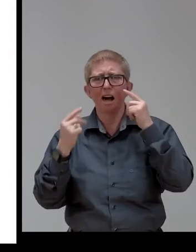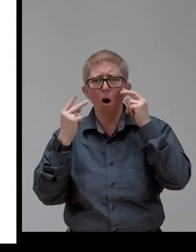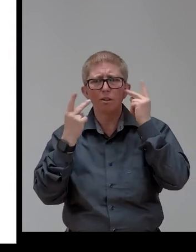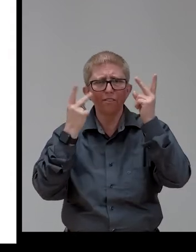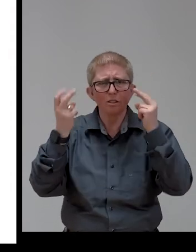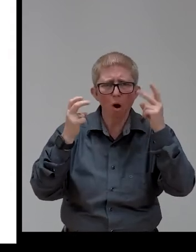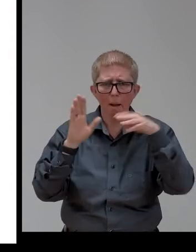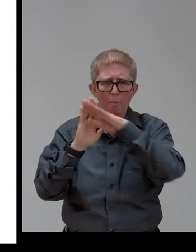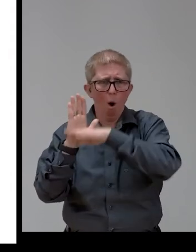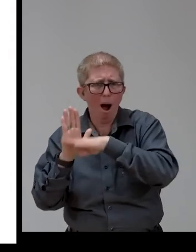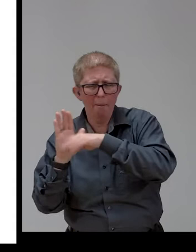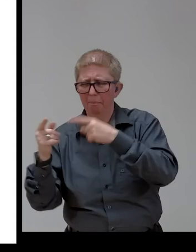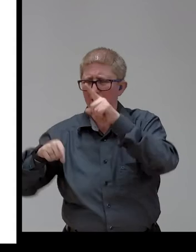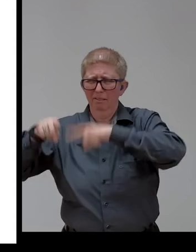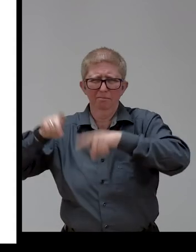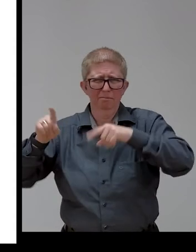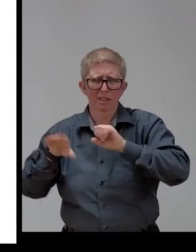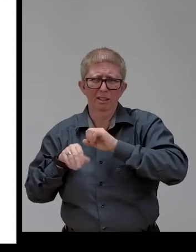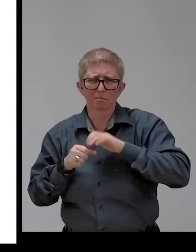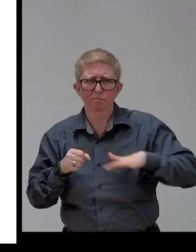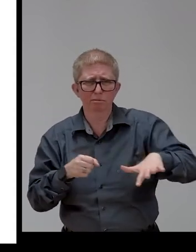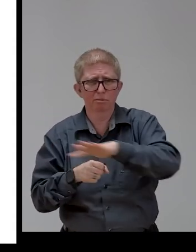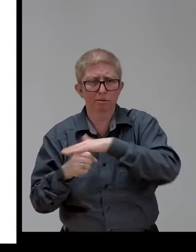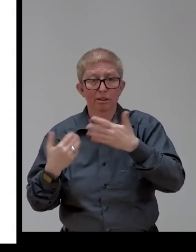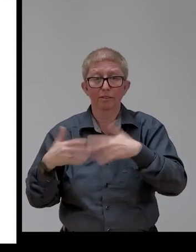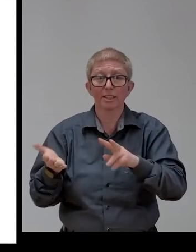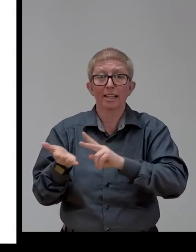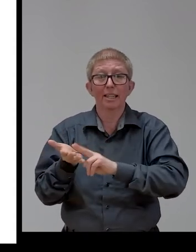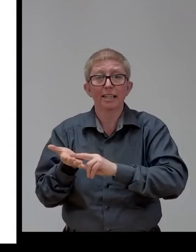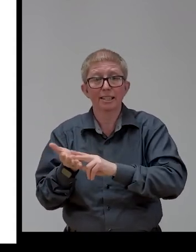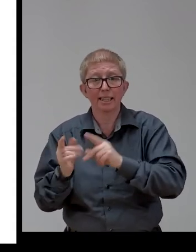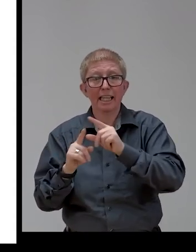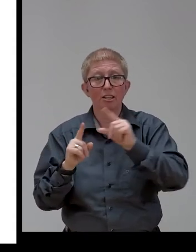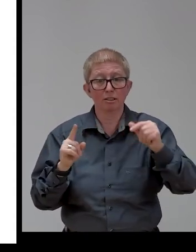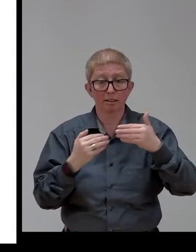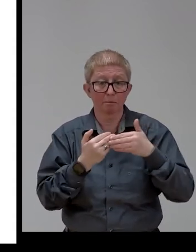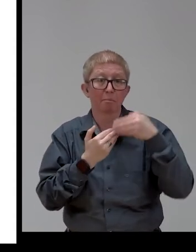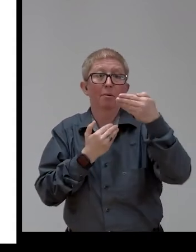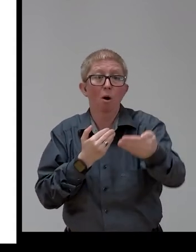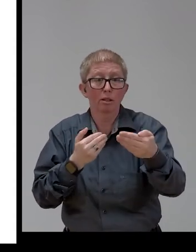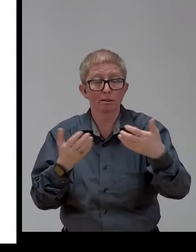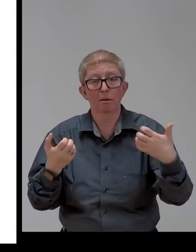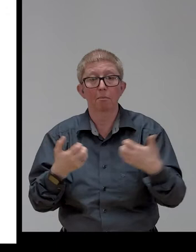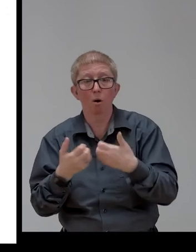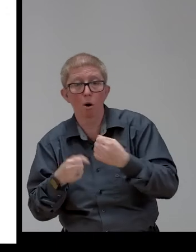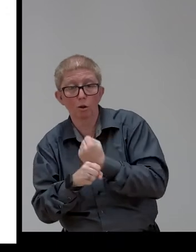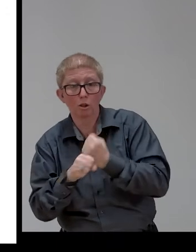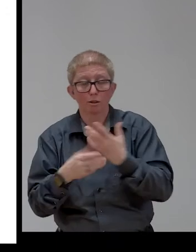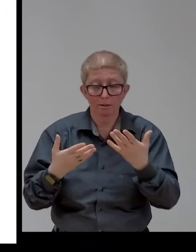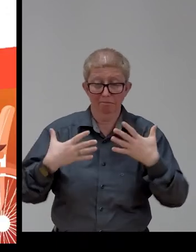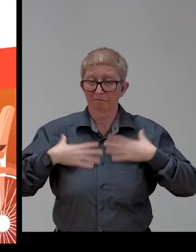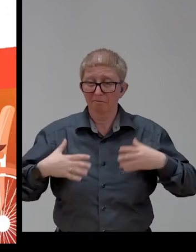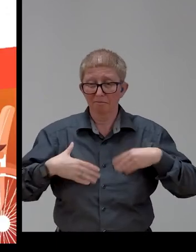even digital post-production in fashion, beauty, and advertising, for instance, as some examples.